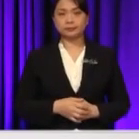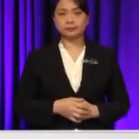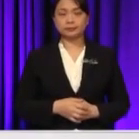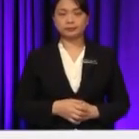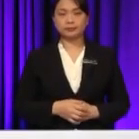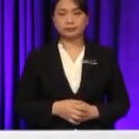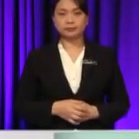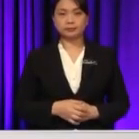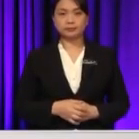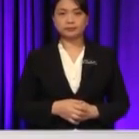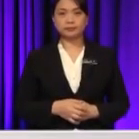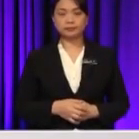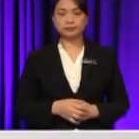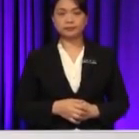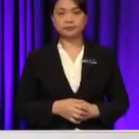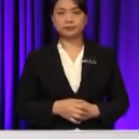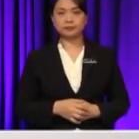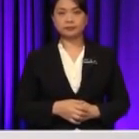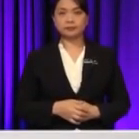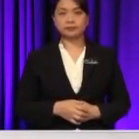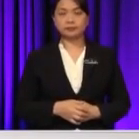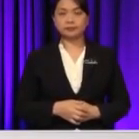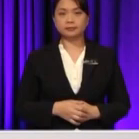All right, Tasneem, so what's your idea? Is it true?